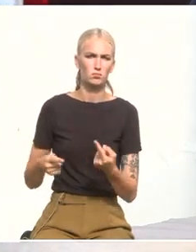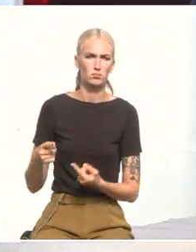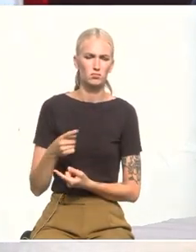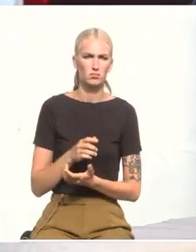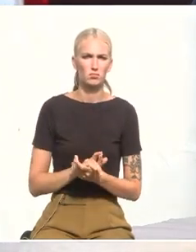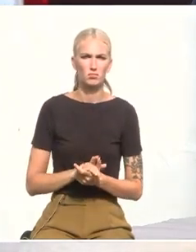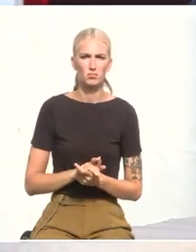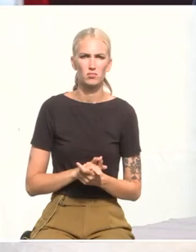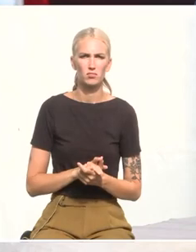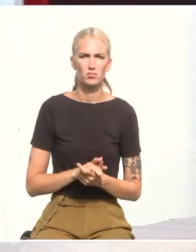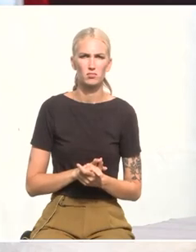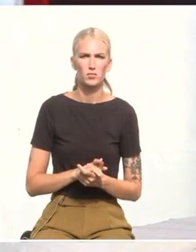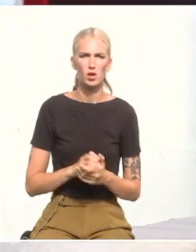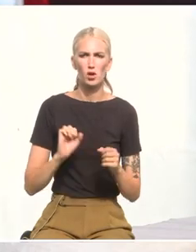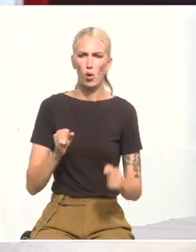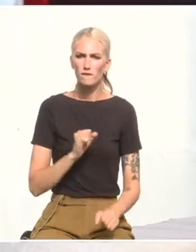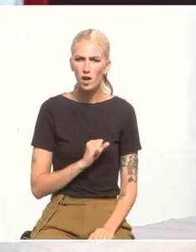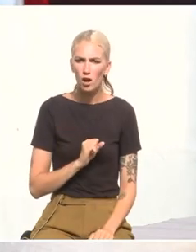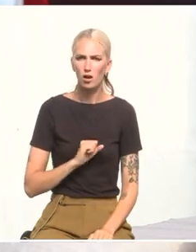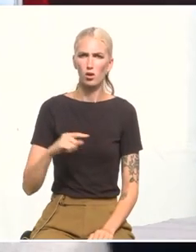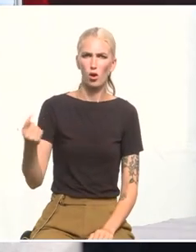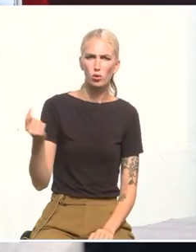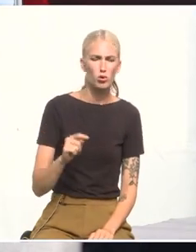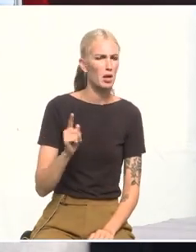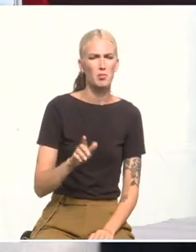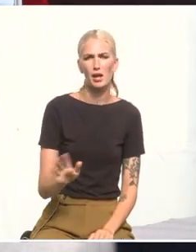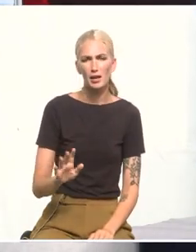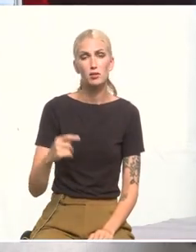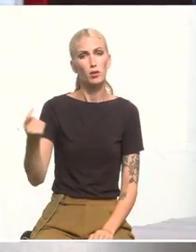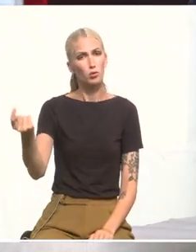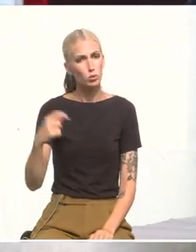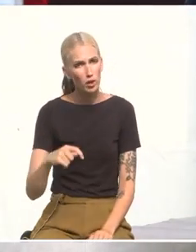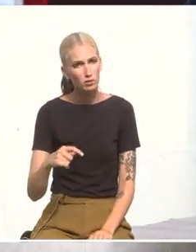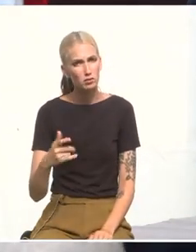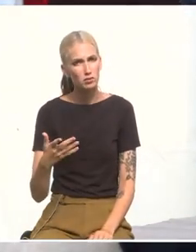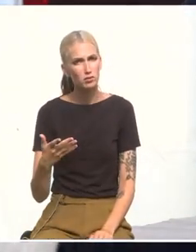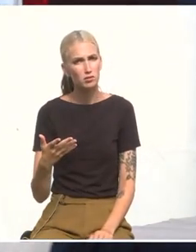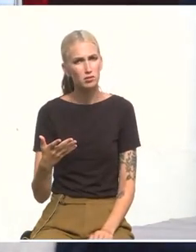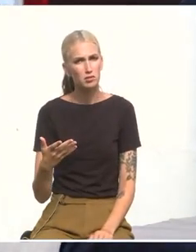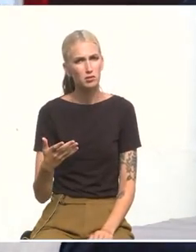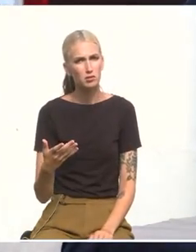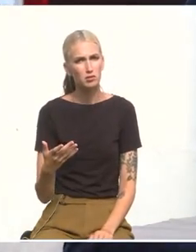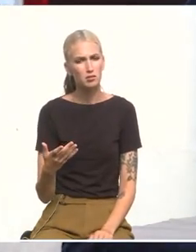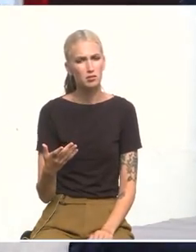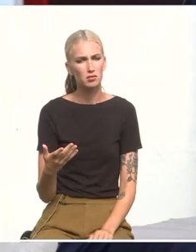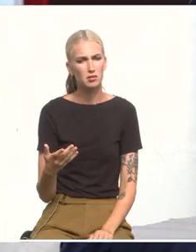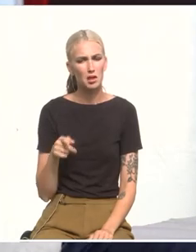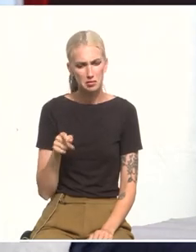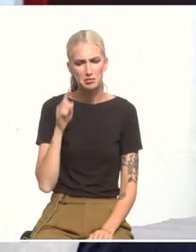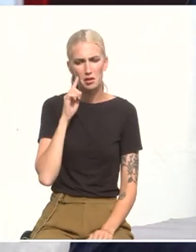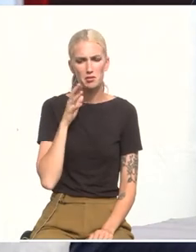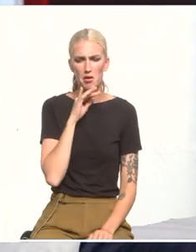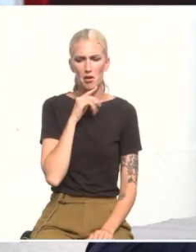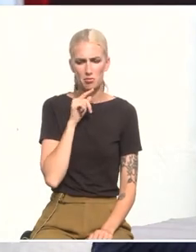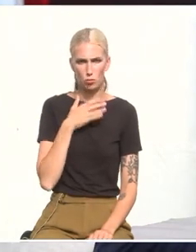You don't have to come when you need to come. You come, and then you realize that this is a place